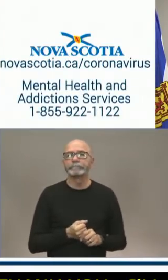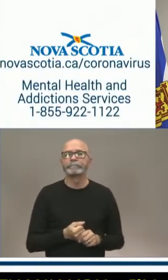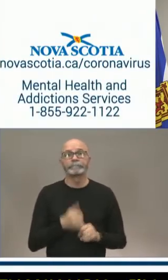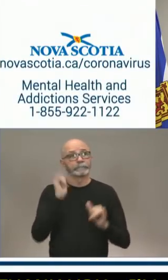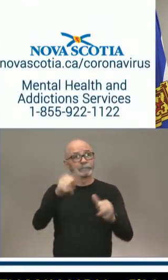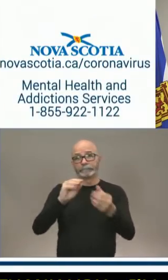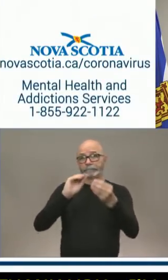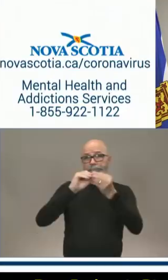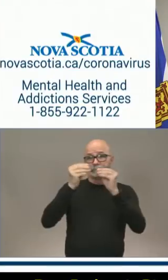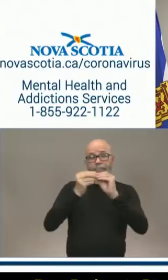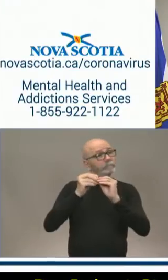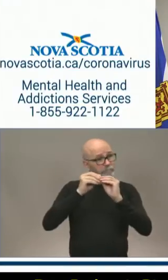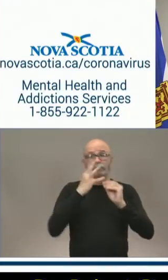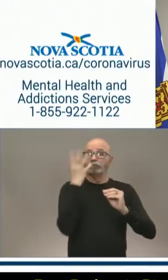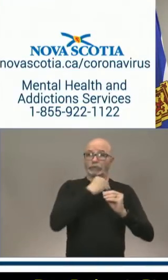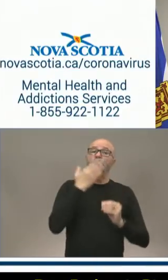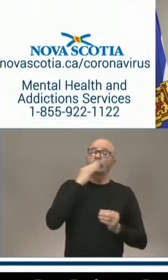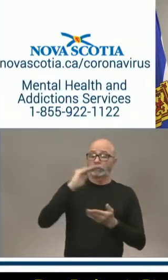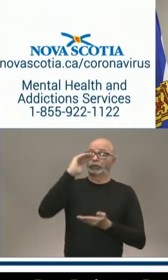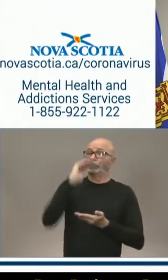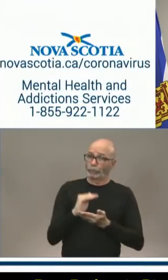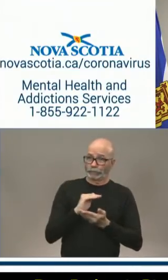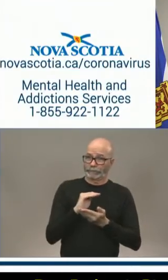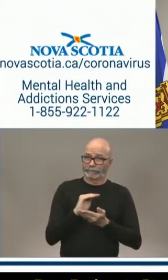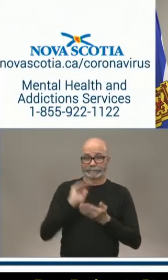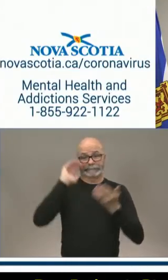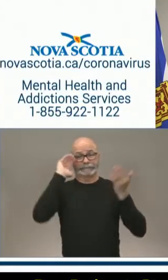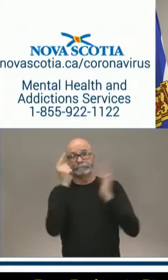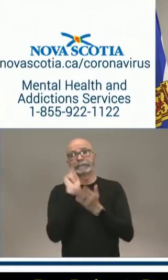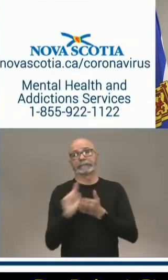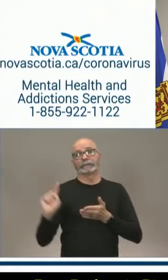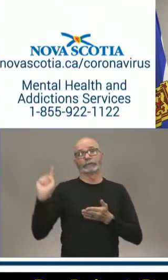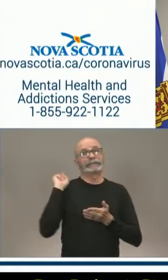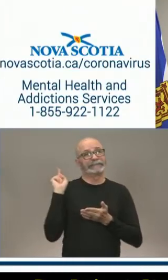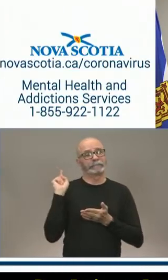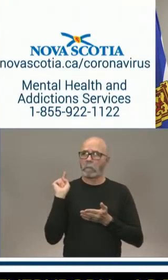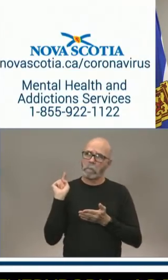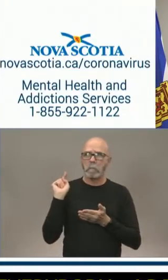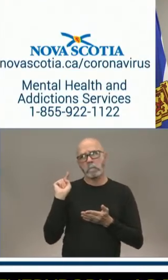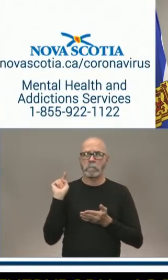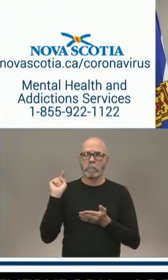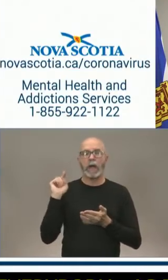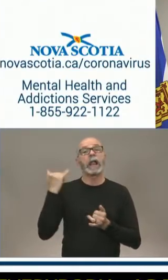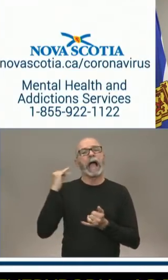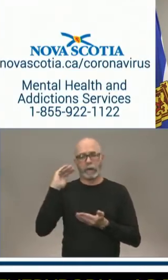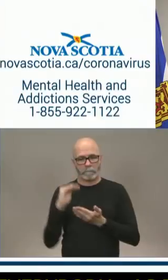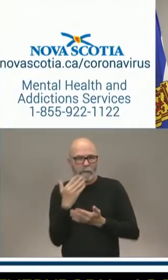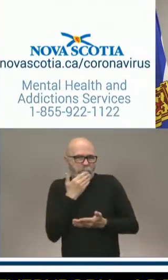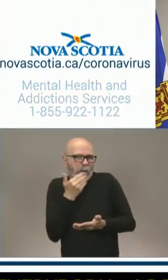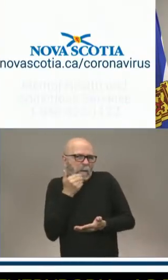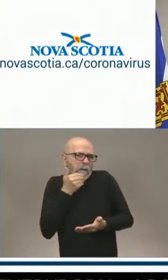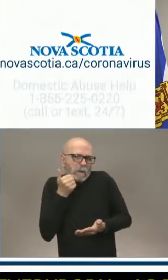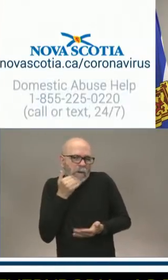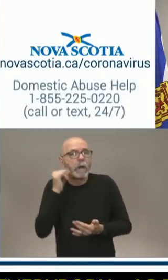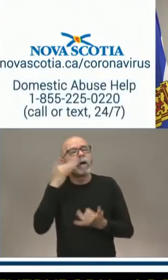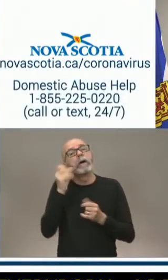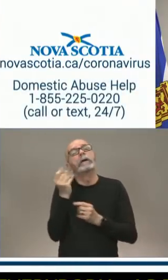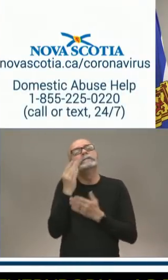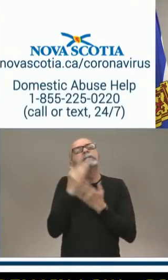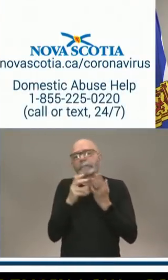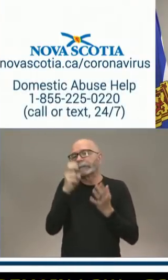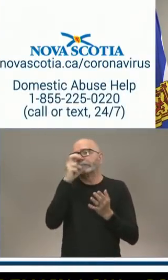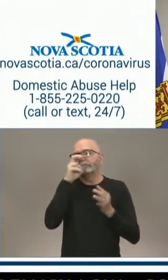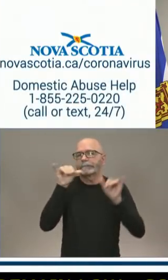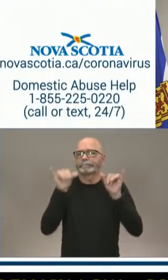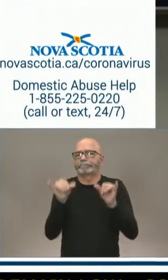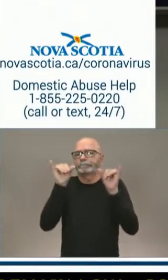low. Compared to last week, things are looking much better, so much so that we were able to lift most restrictions early.